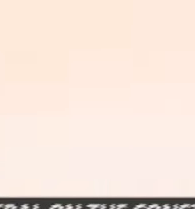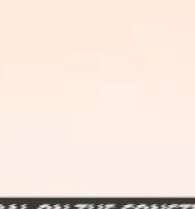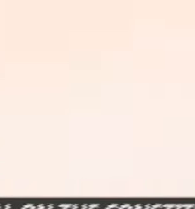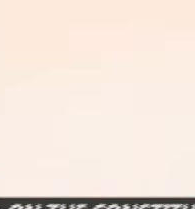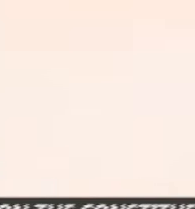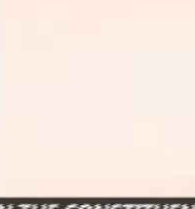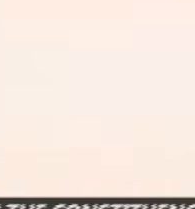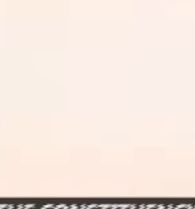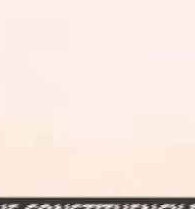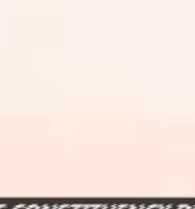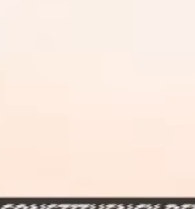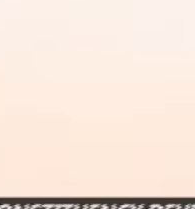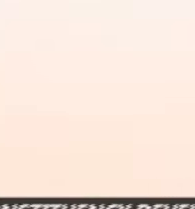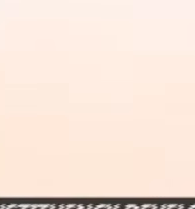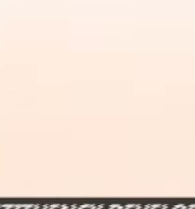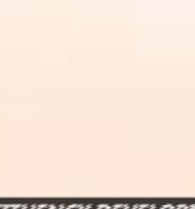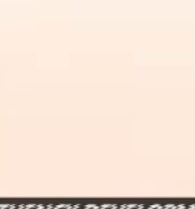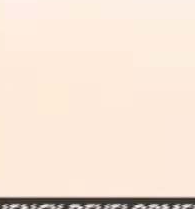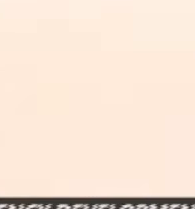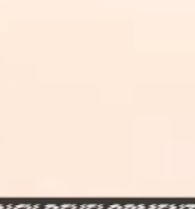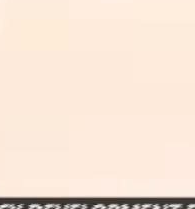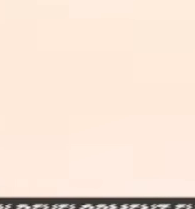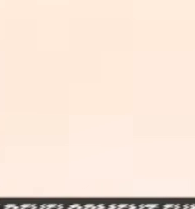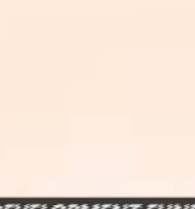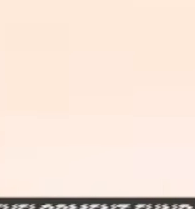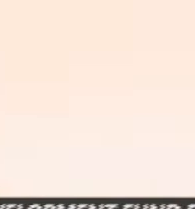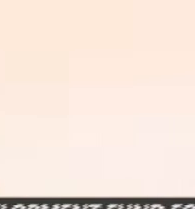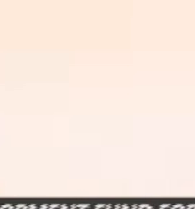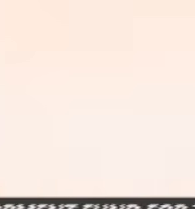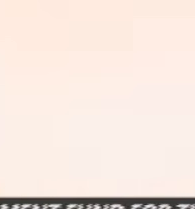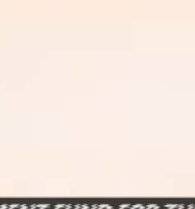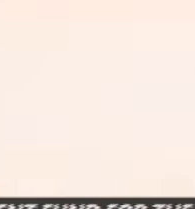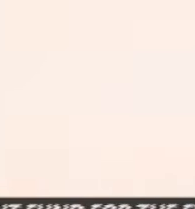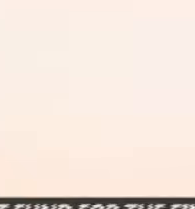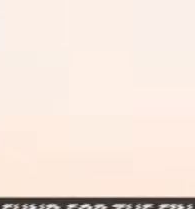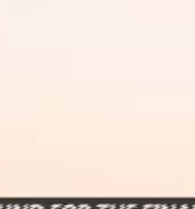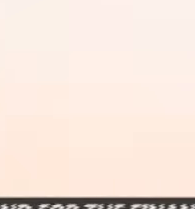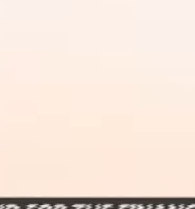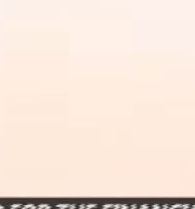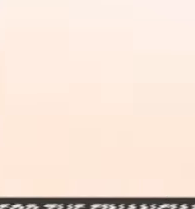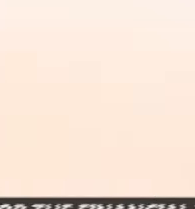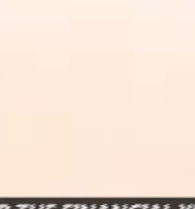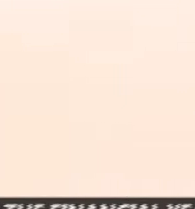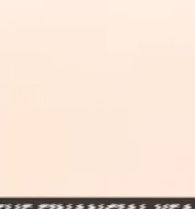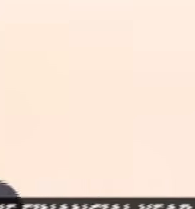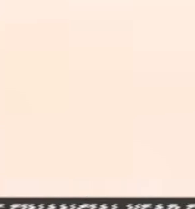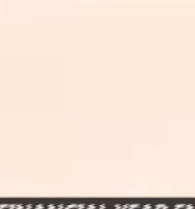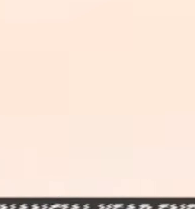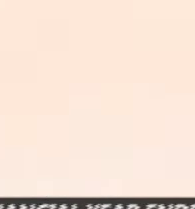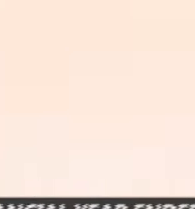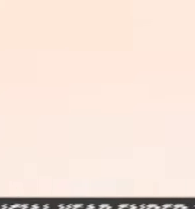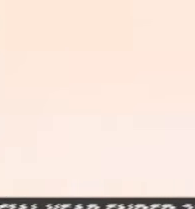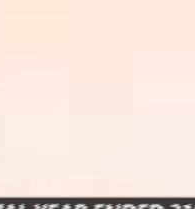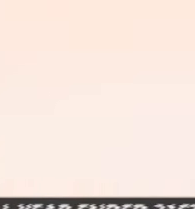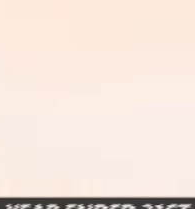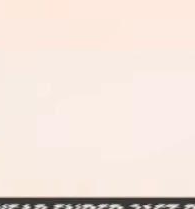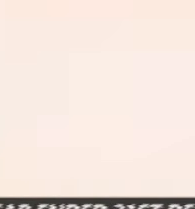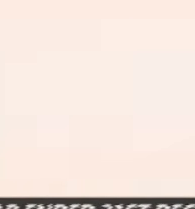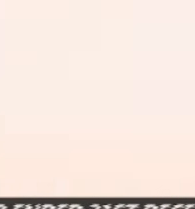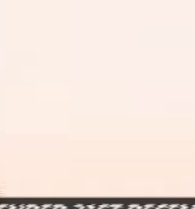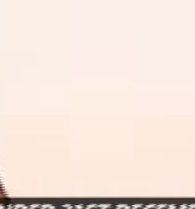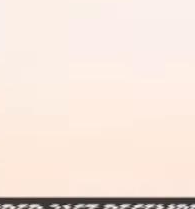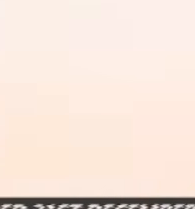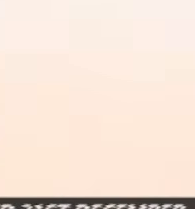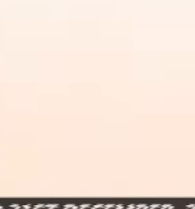the funds are fully utilized within the respective financial year through timely planning and budgeting. Appendix